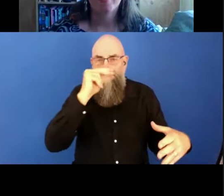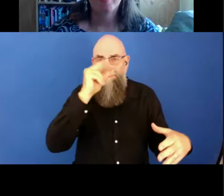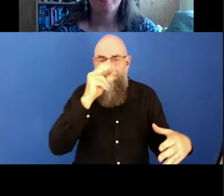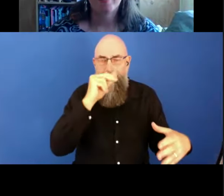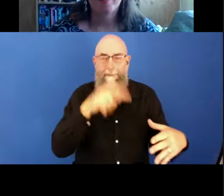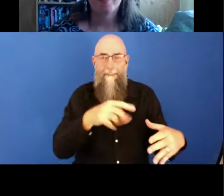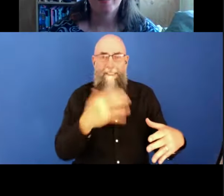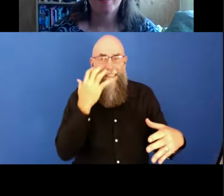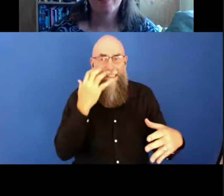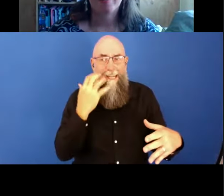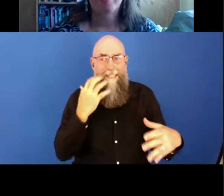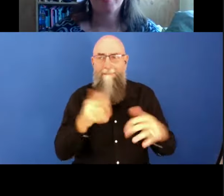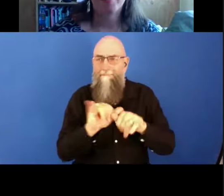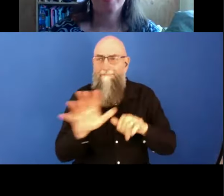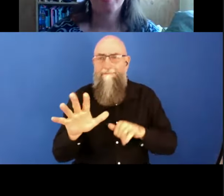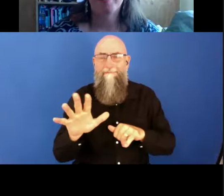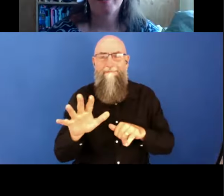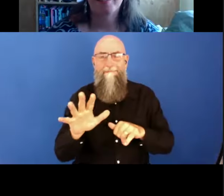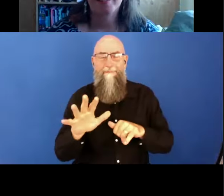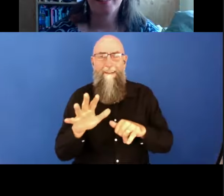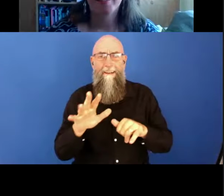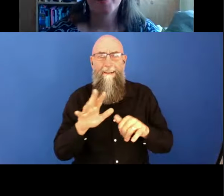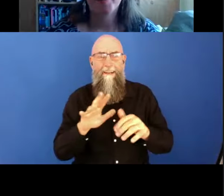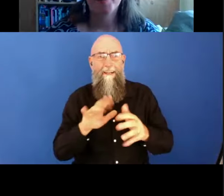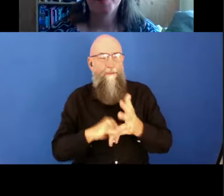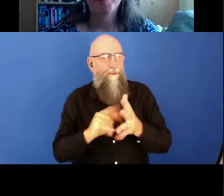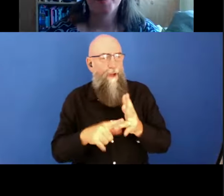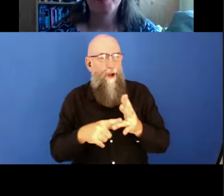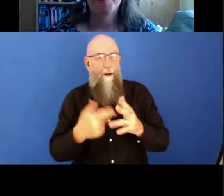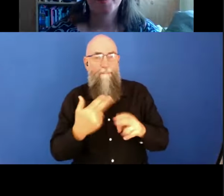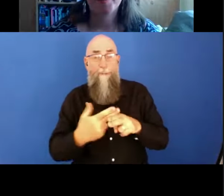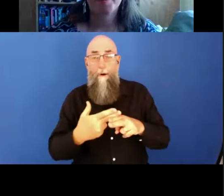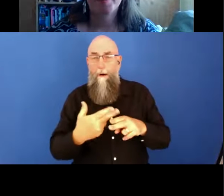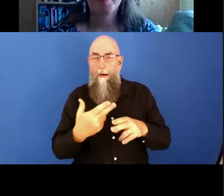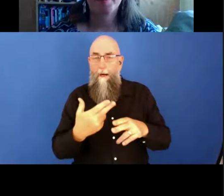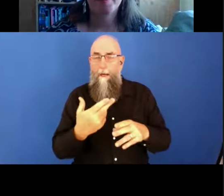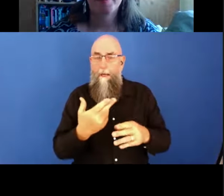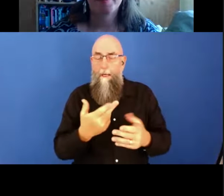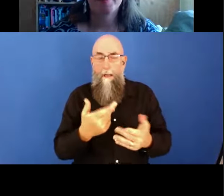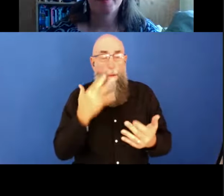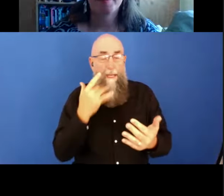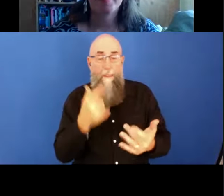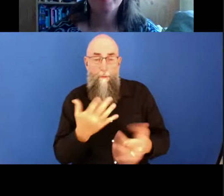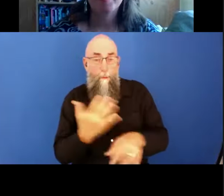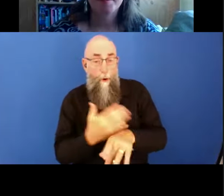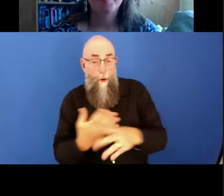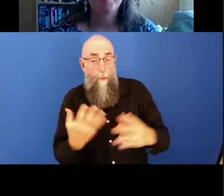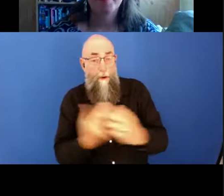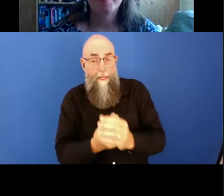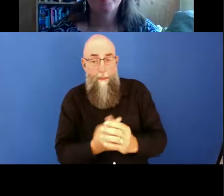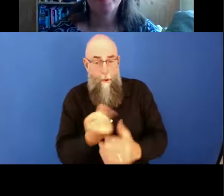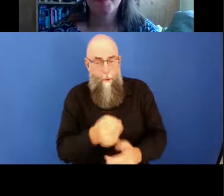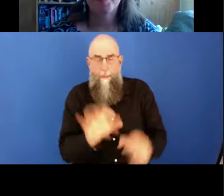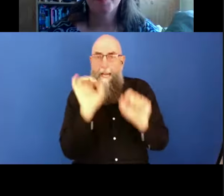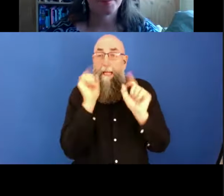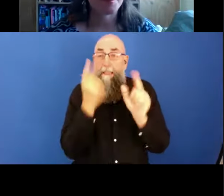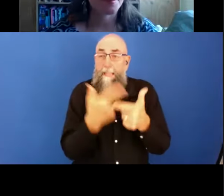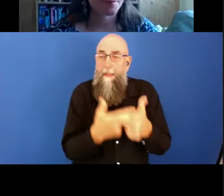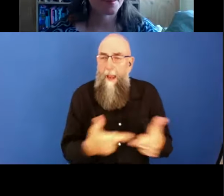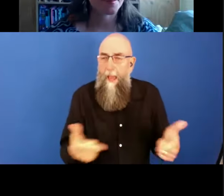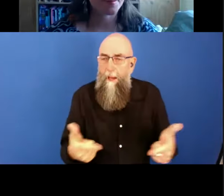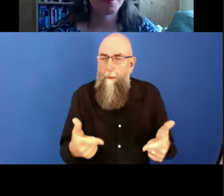really dynamic about just the the thing when you're working with somebody who doesn't have that language um